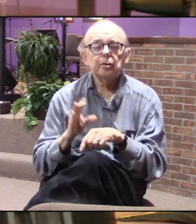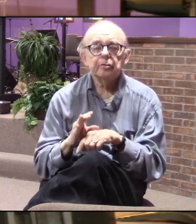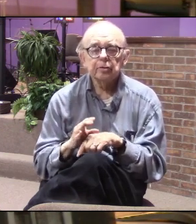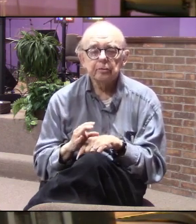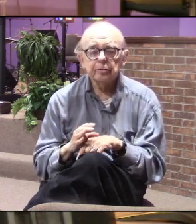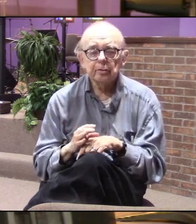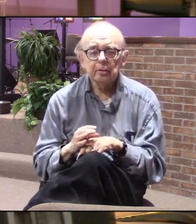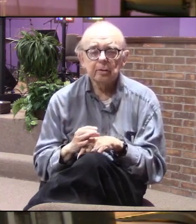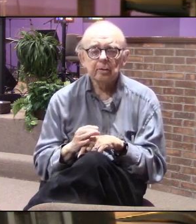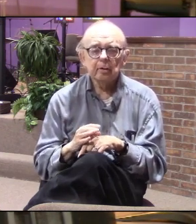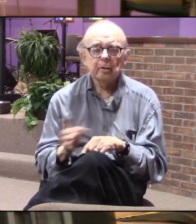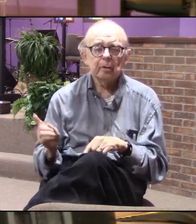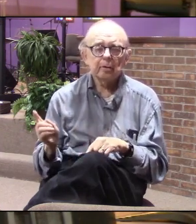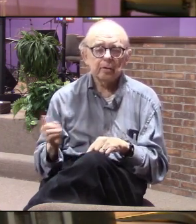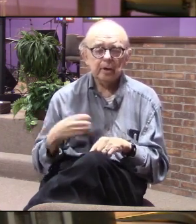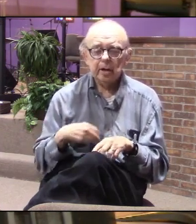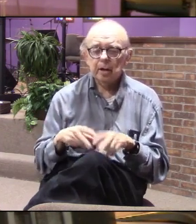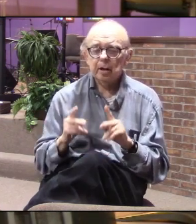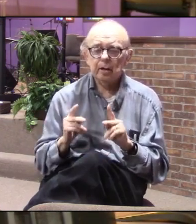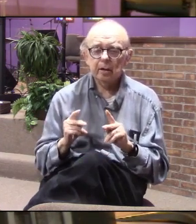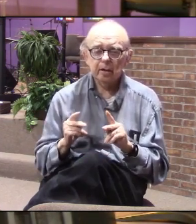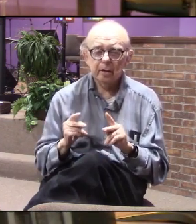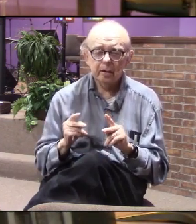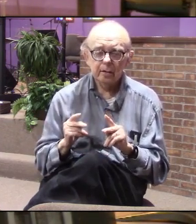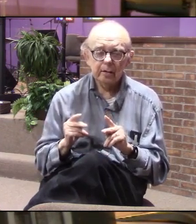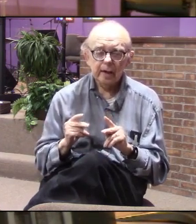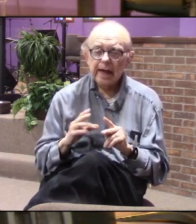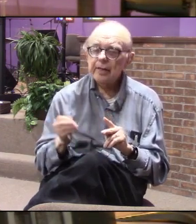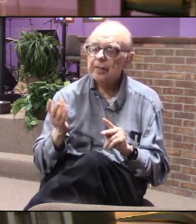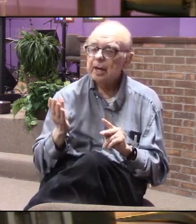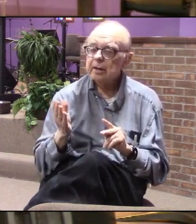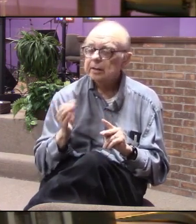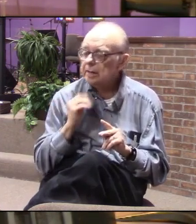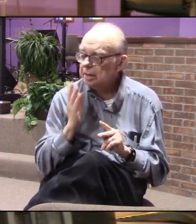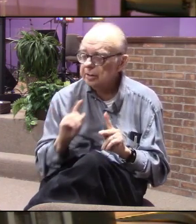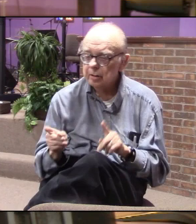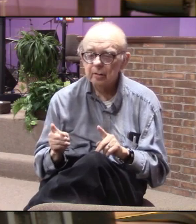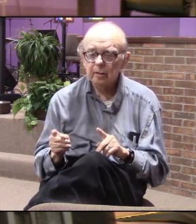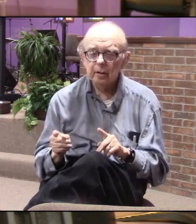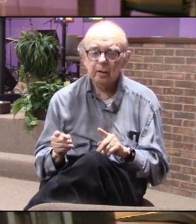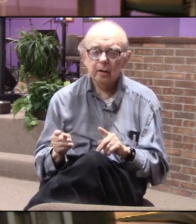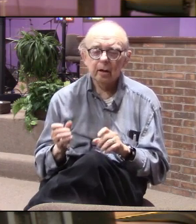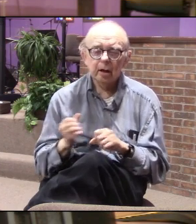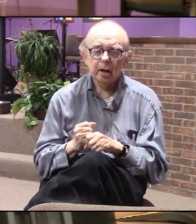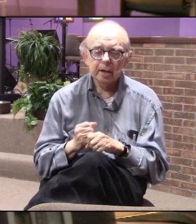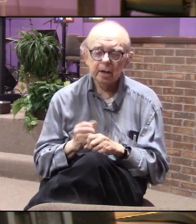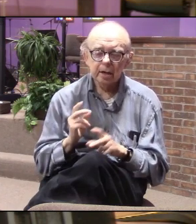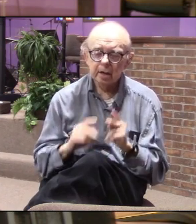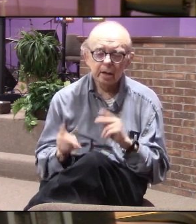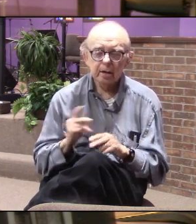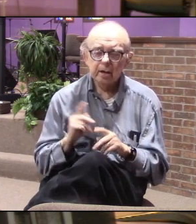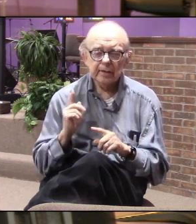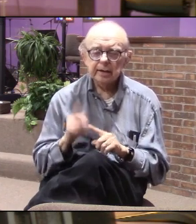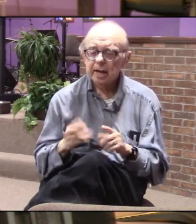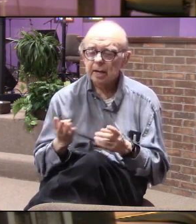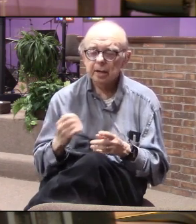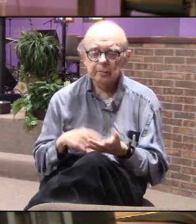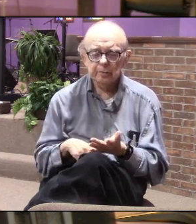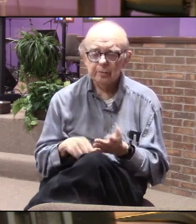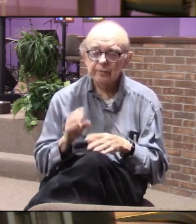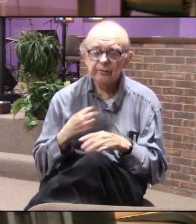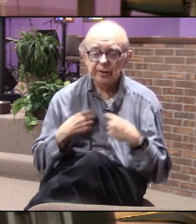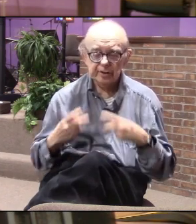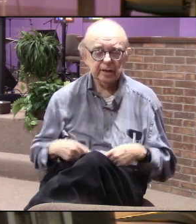church. And they had the opportunity and they didn't. And I'm not getting on people that can't be here